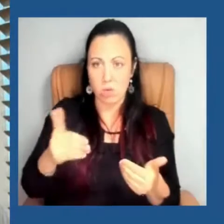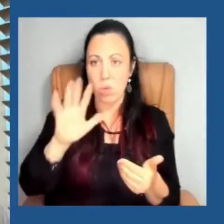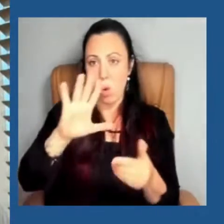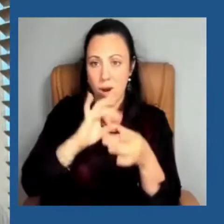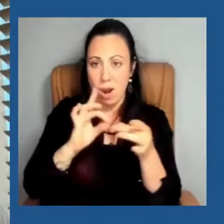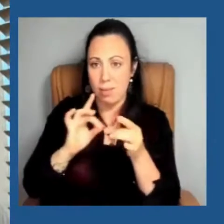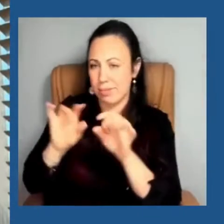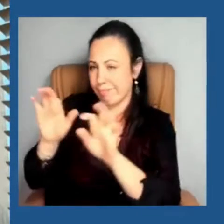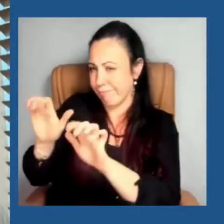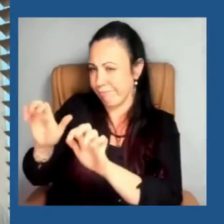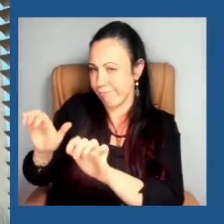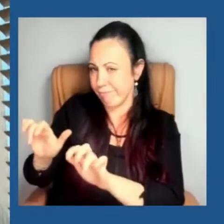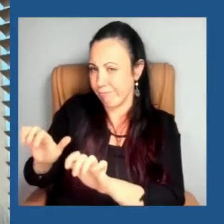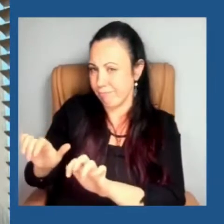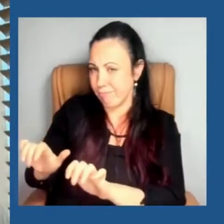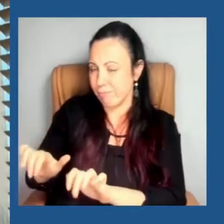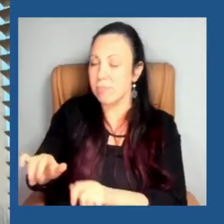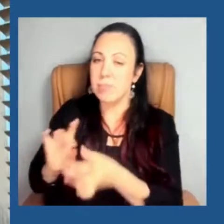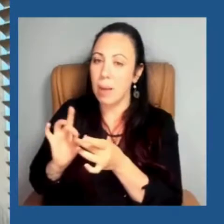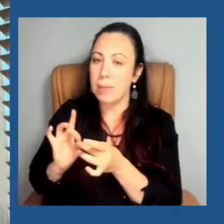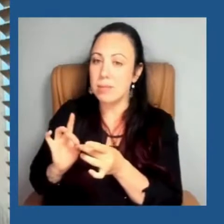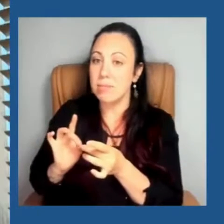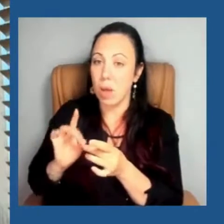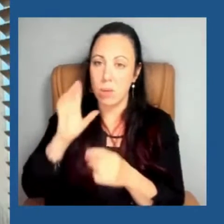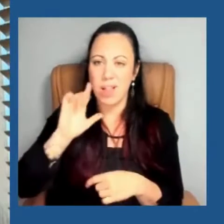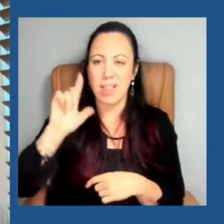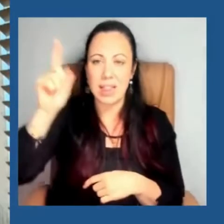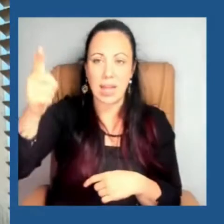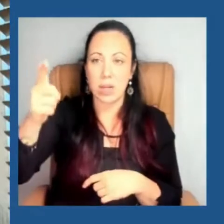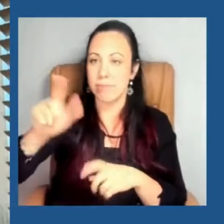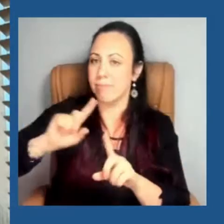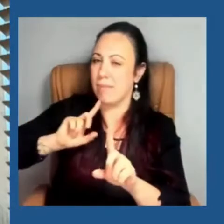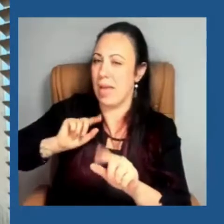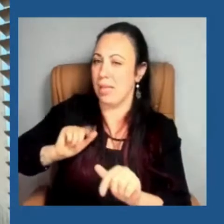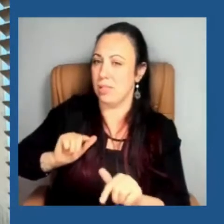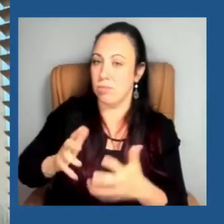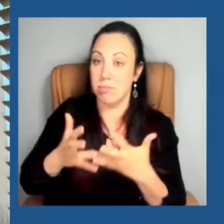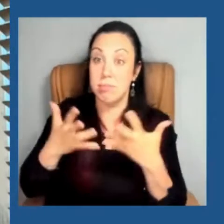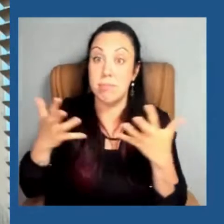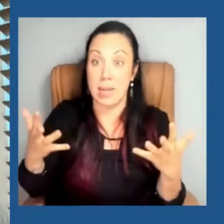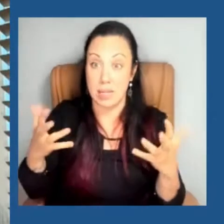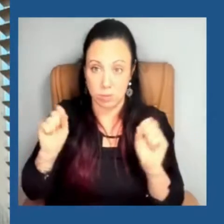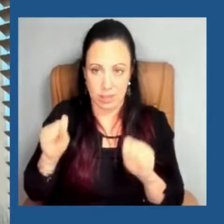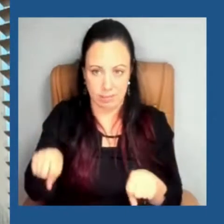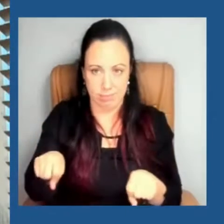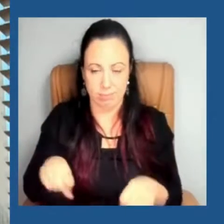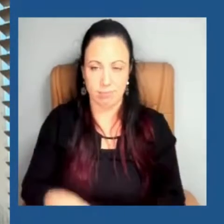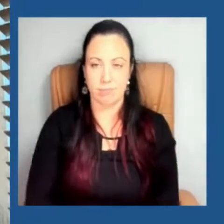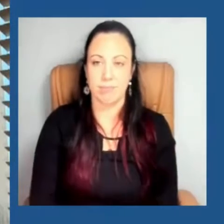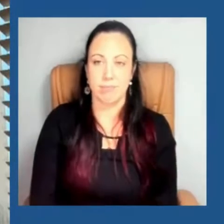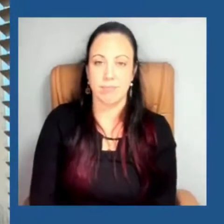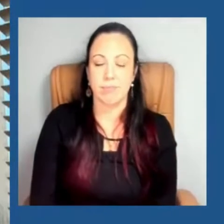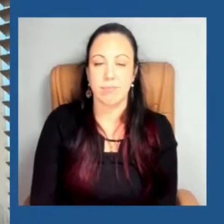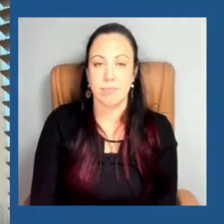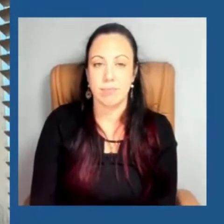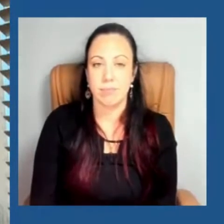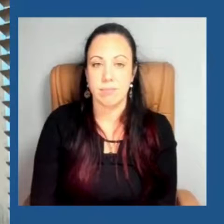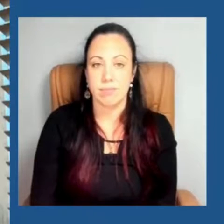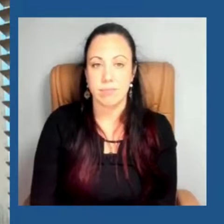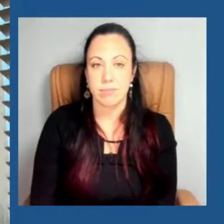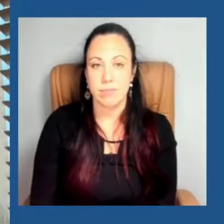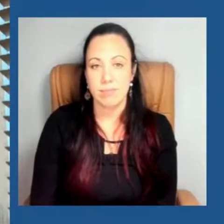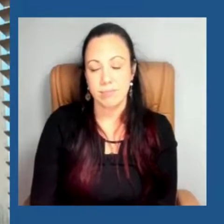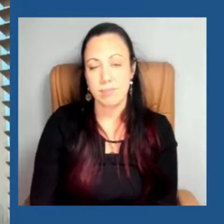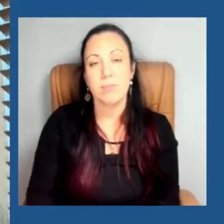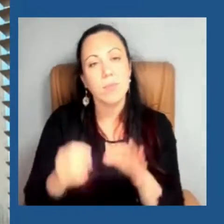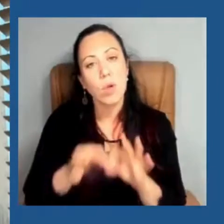stream post below, and I'll do my best to answer as many as I can before the end of this event. It's important to note